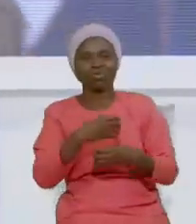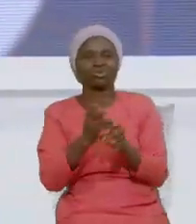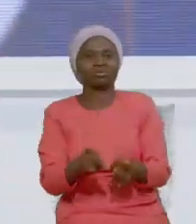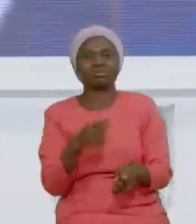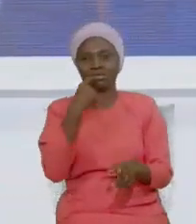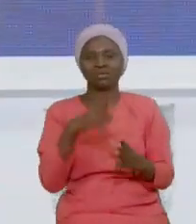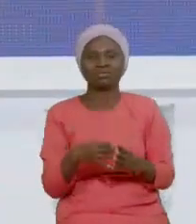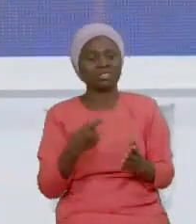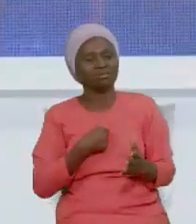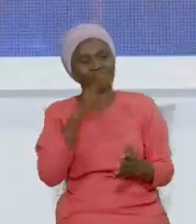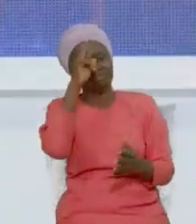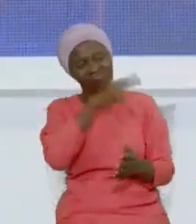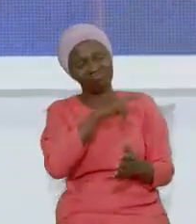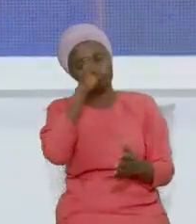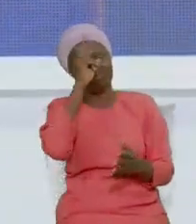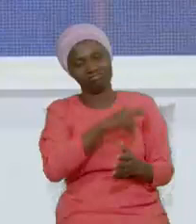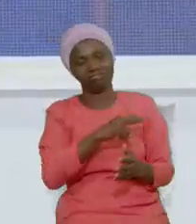I'm ignorant, old creature.